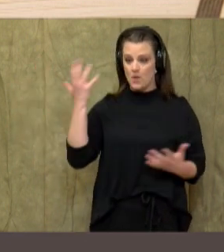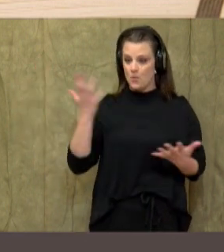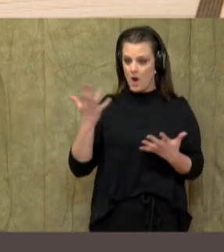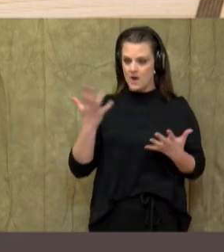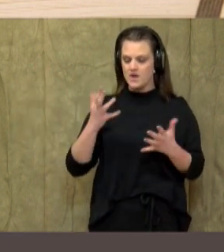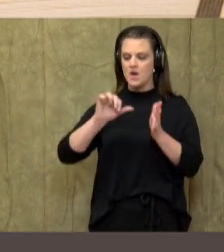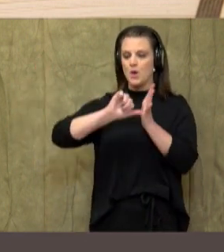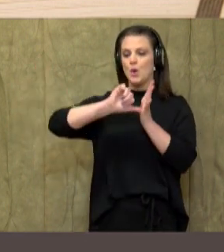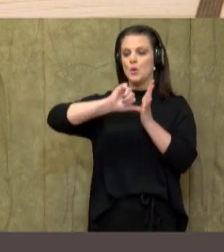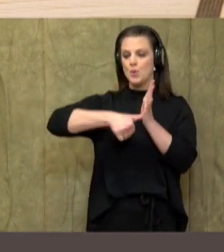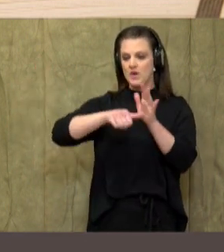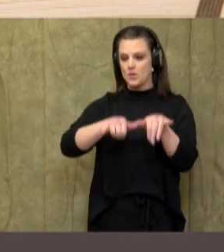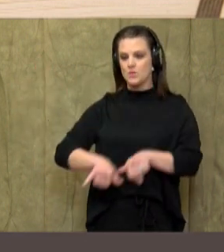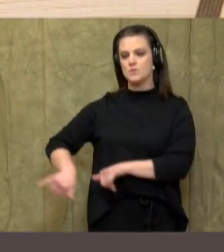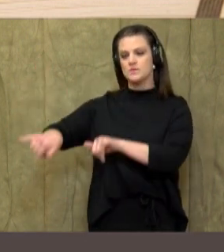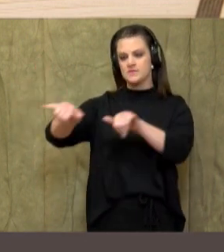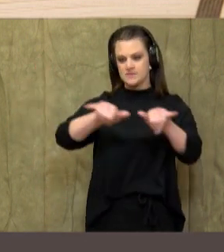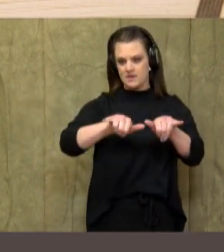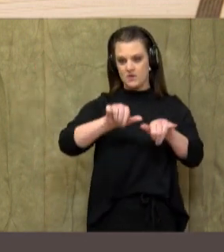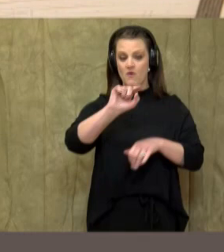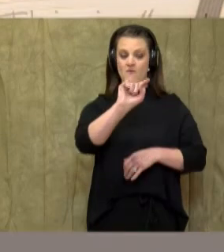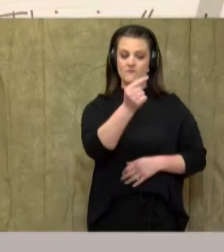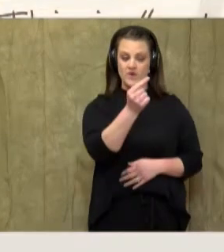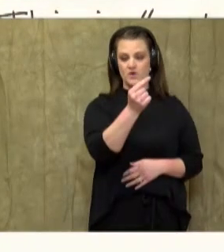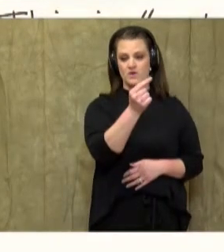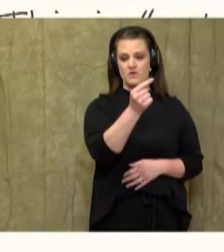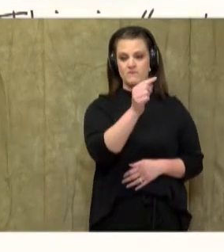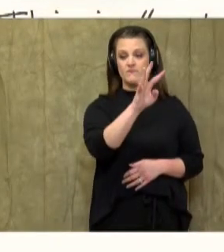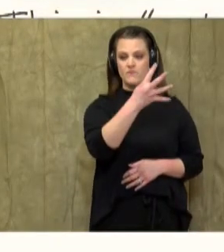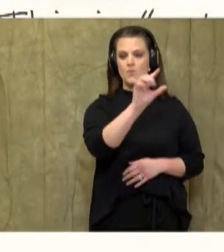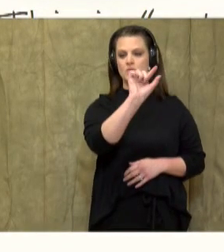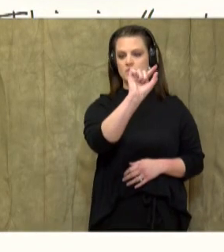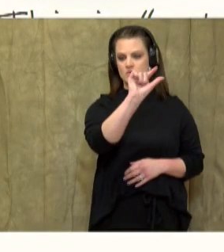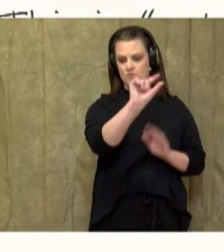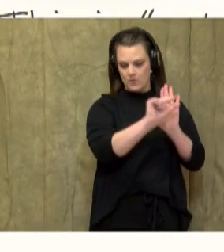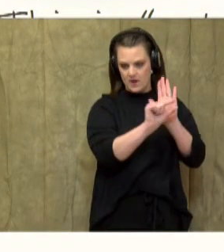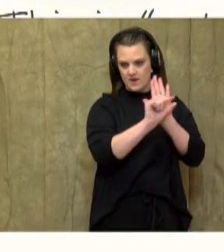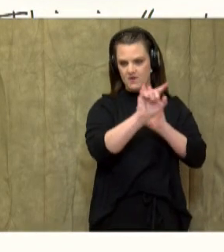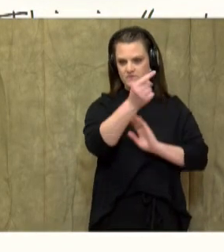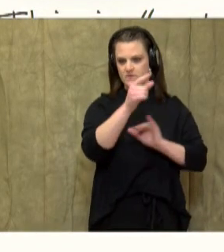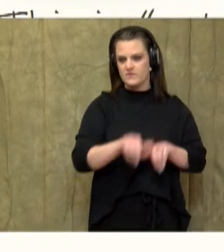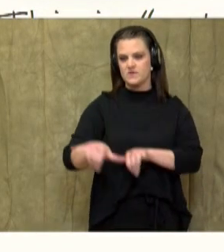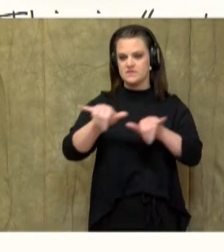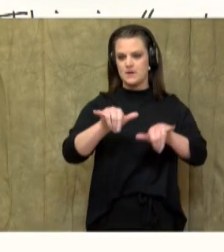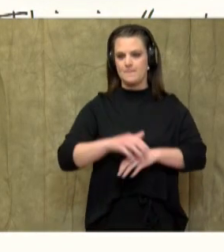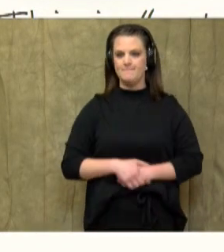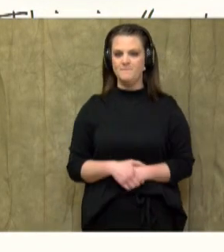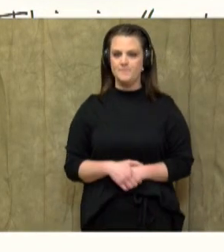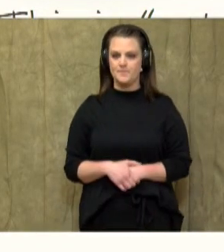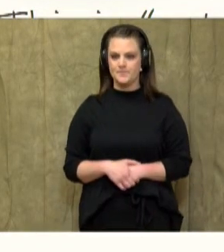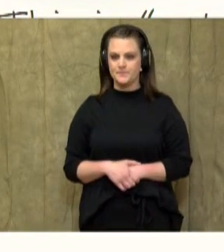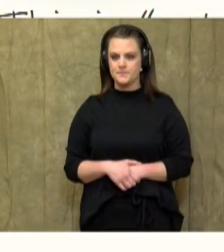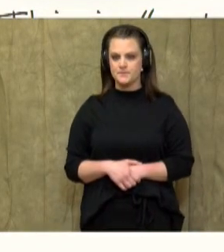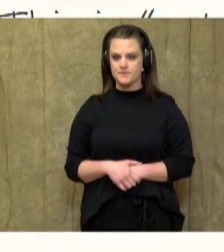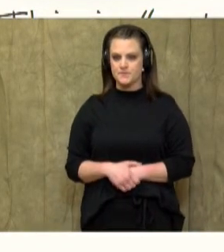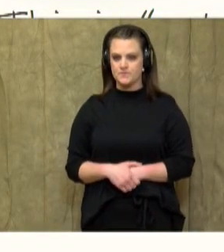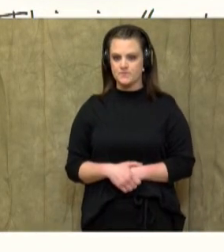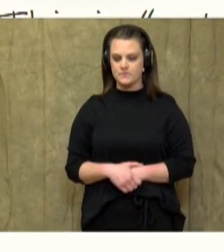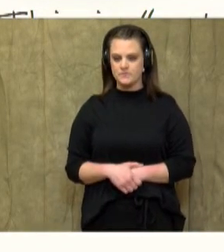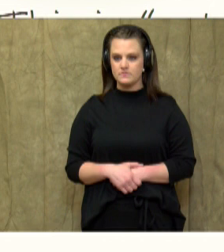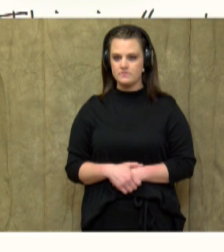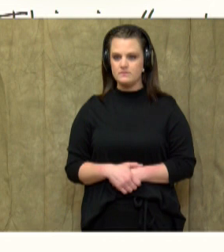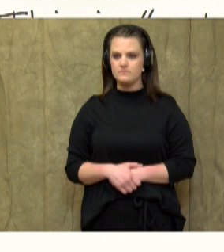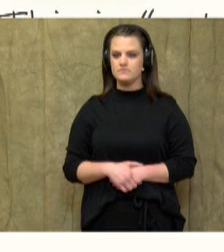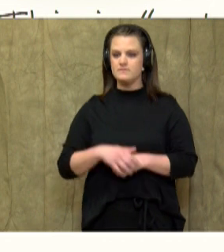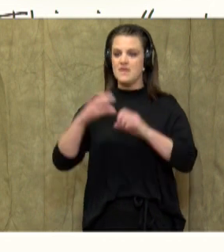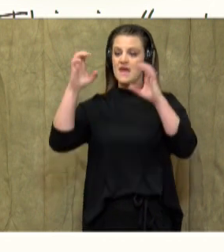critical standard, 4th grade, 1st standard. So drawing conclusions and making inferences is